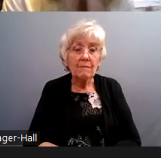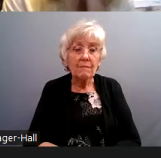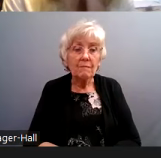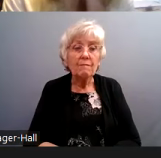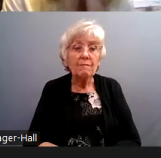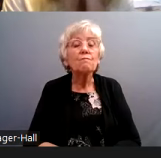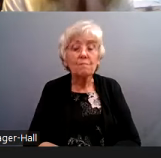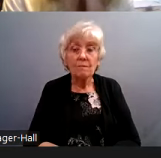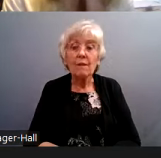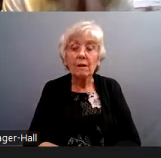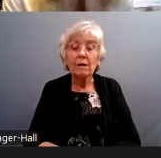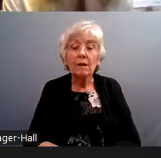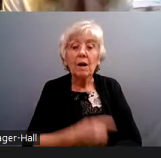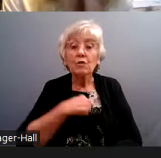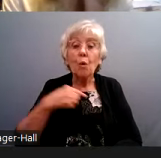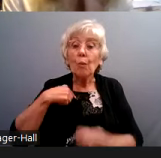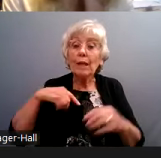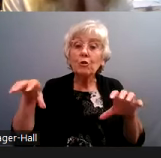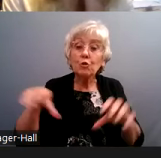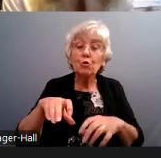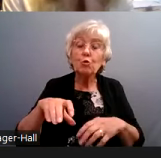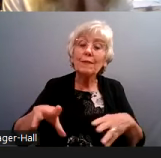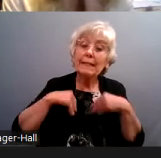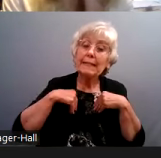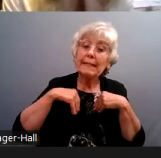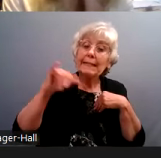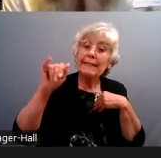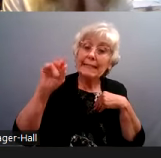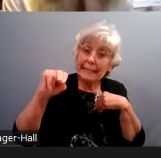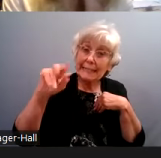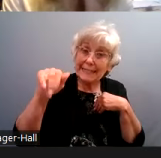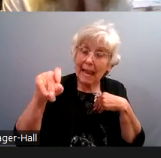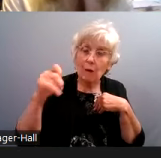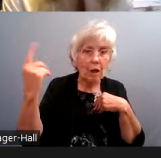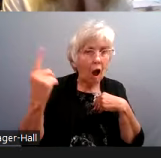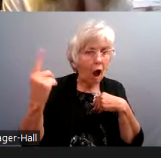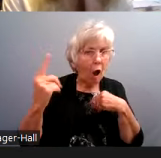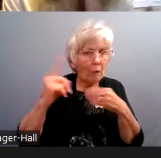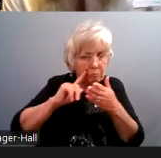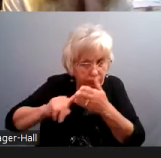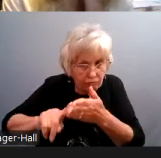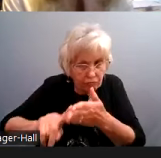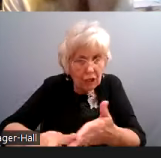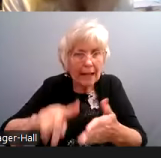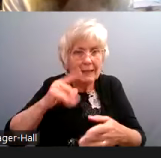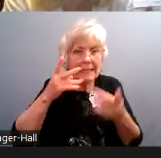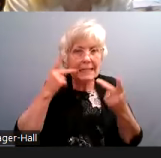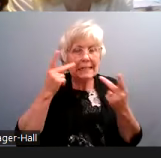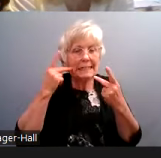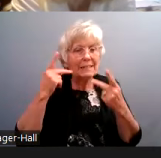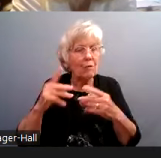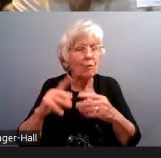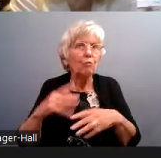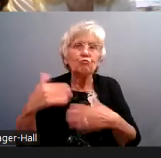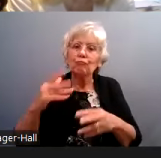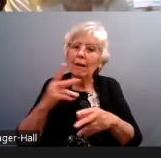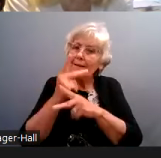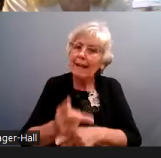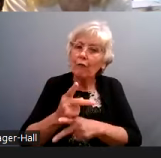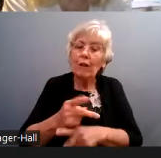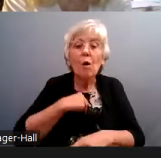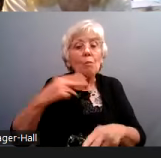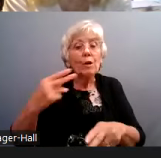So when we do our intake, we always examine kittens really carefully for lesions, and then we use the Woods lamp also to look